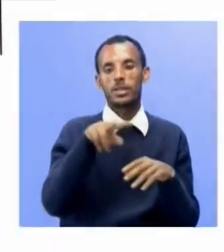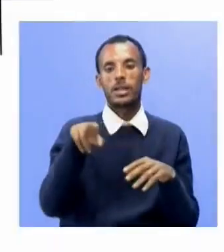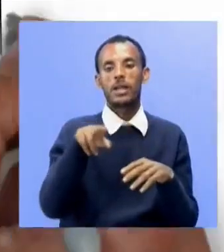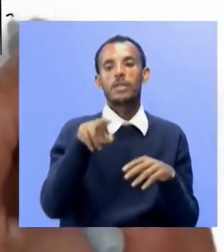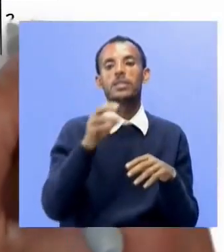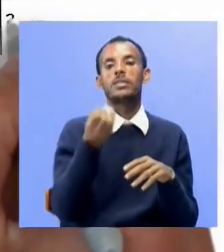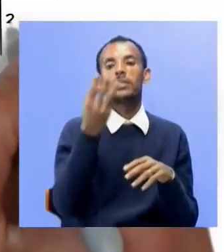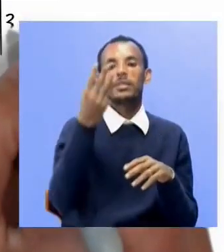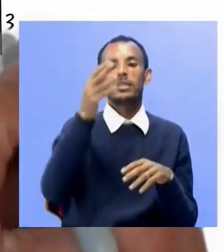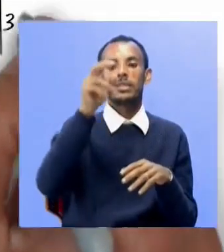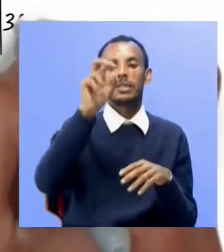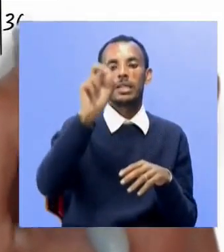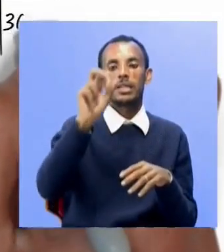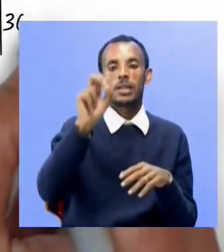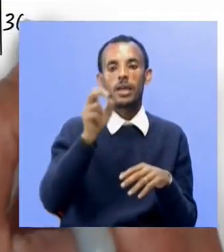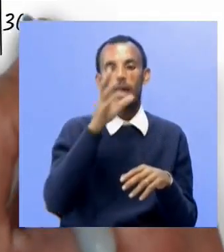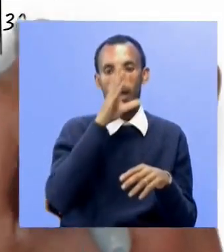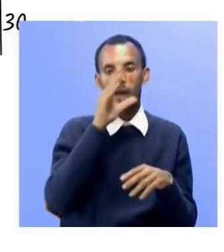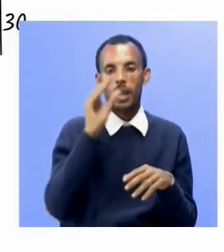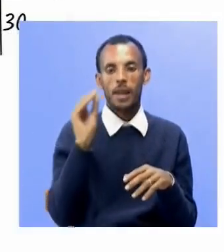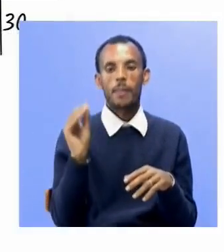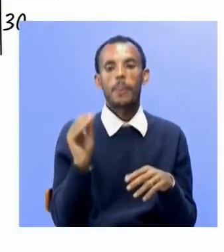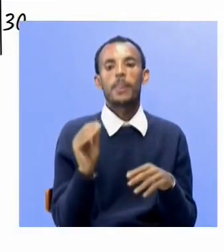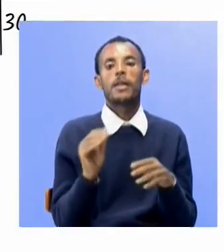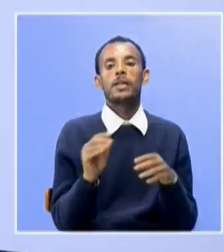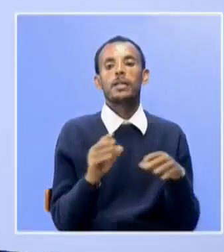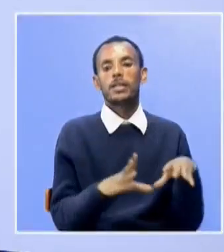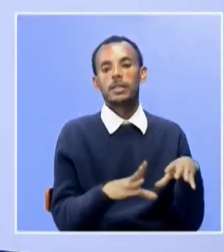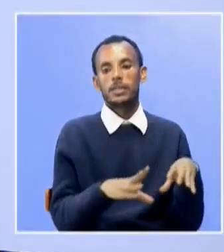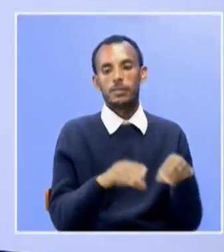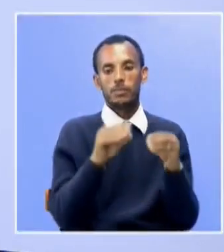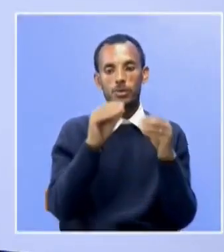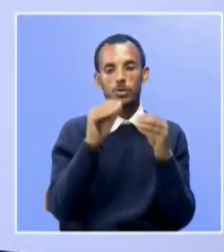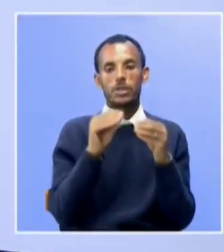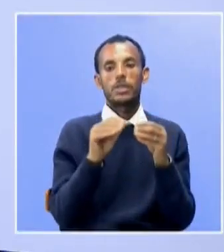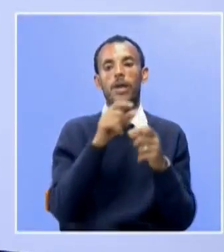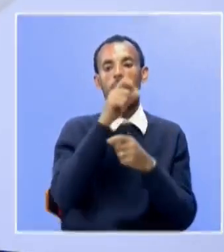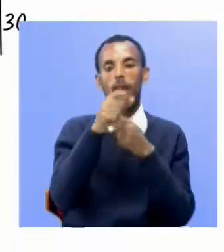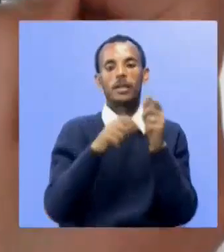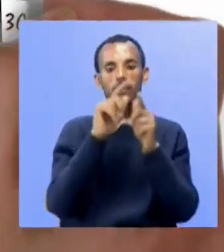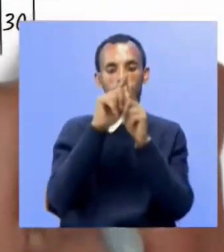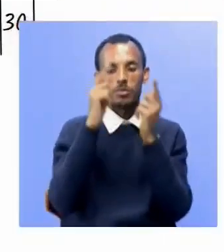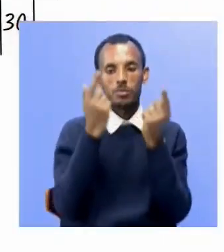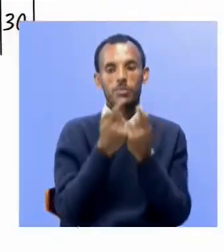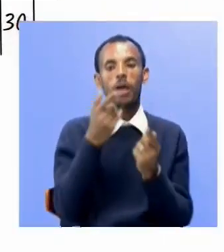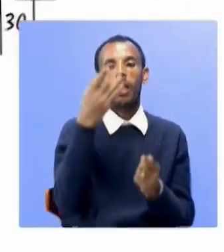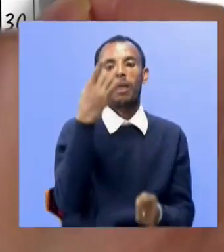30. And the number of students whose age group 18,